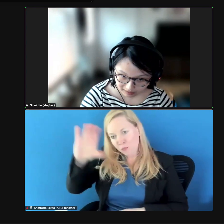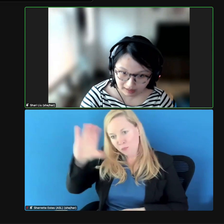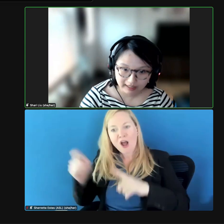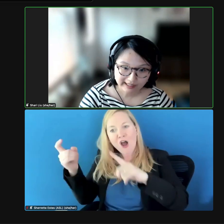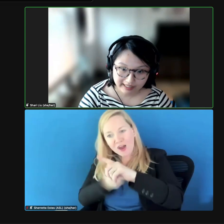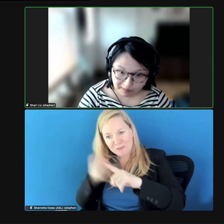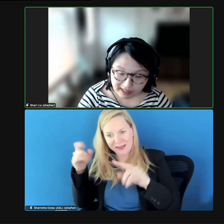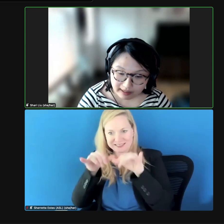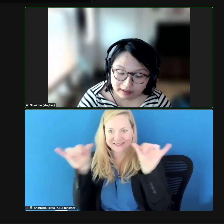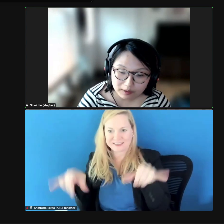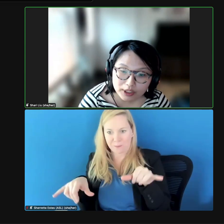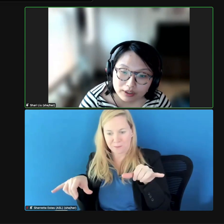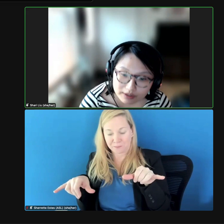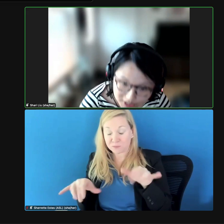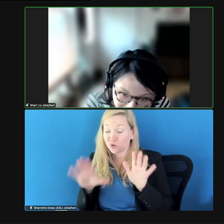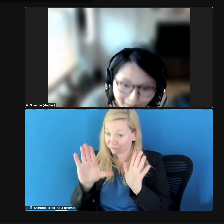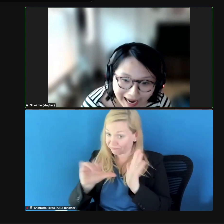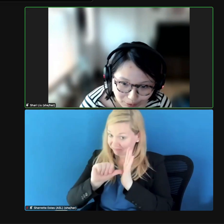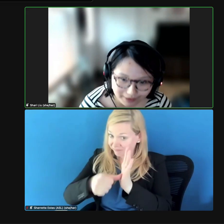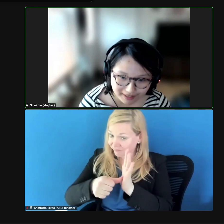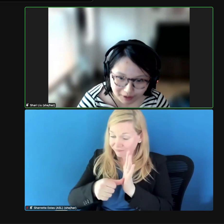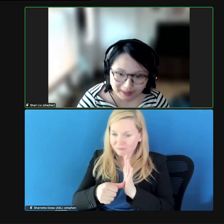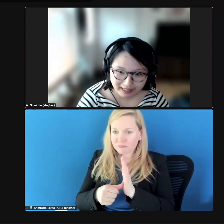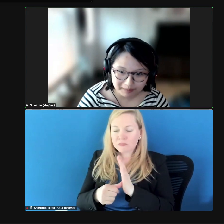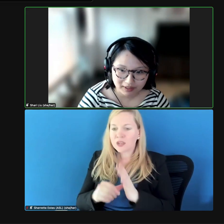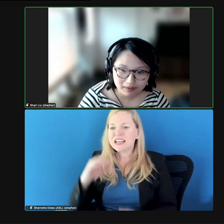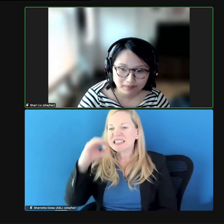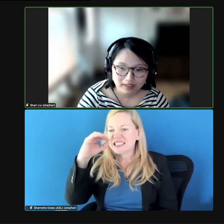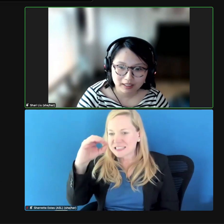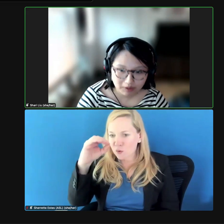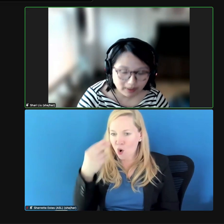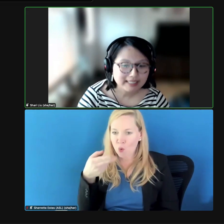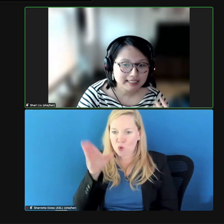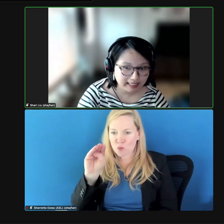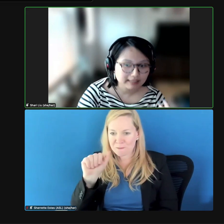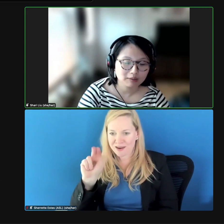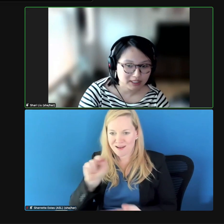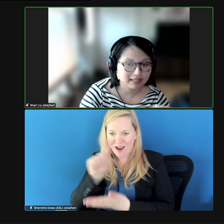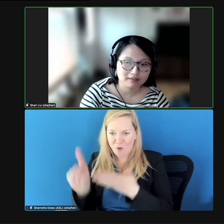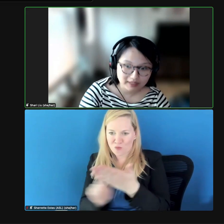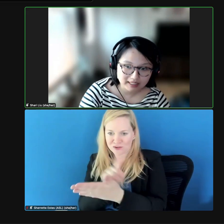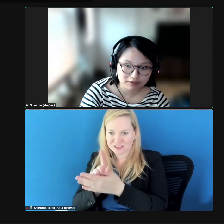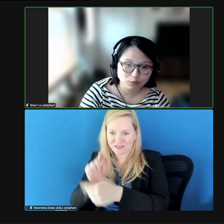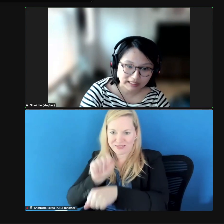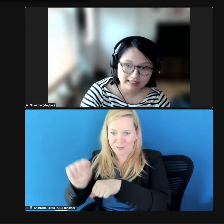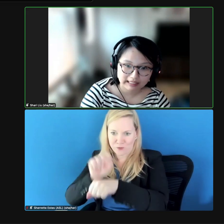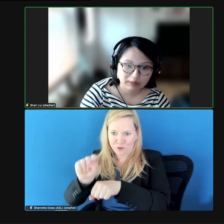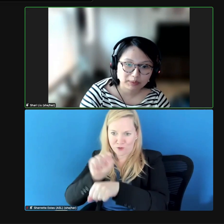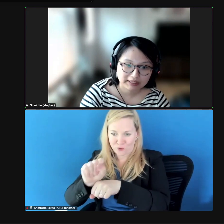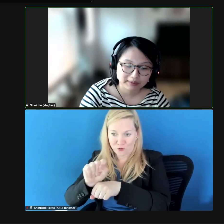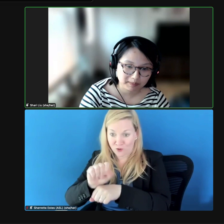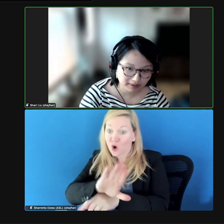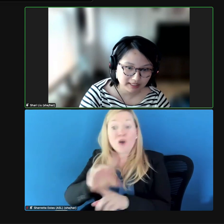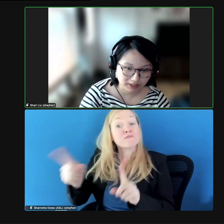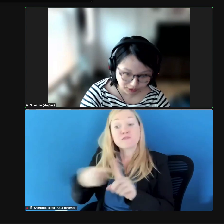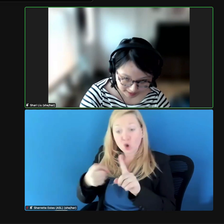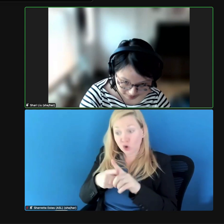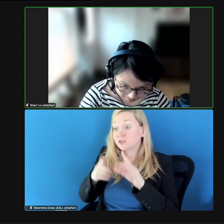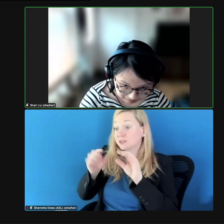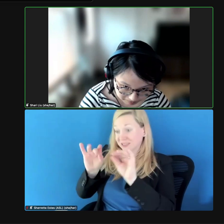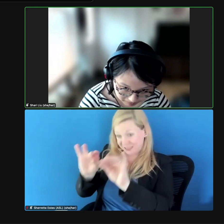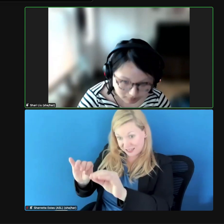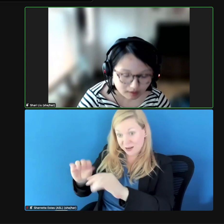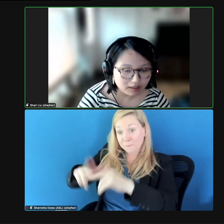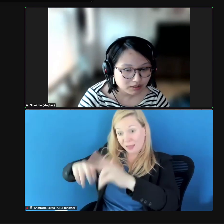system. And to be clear, there were 0 hours of human labor that were required to get numbers out of the videos once the network was built and